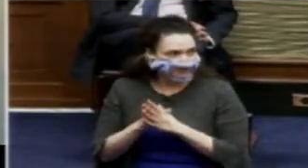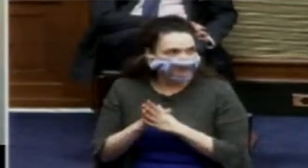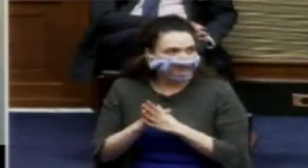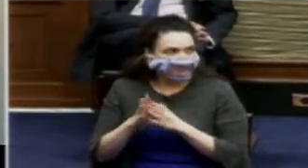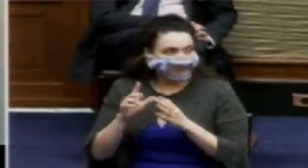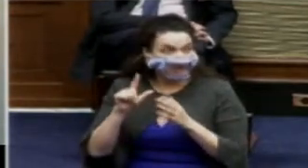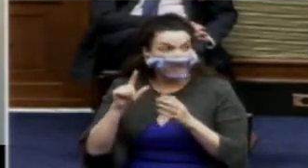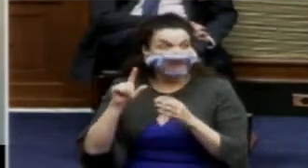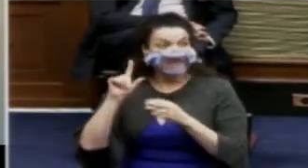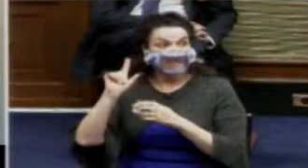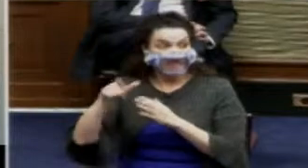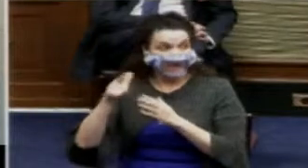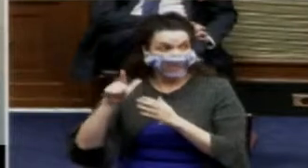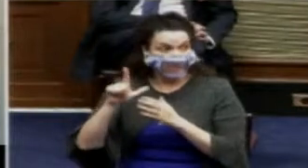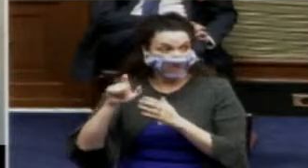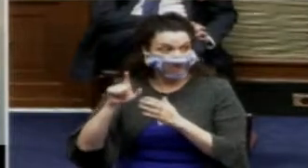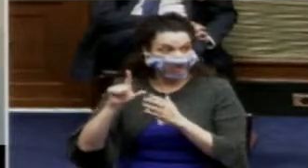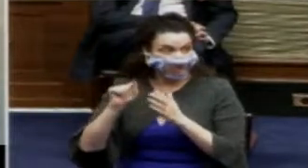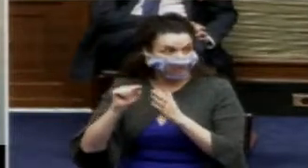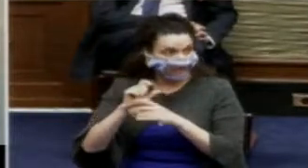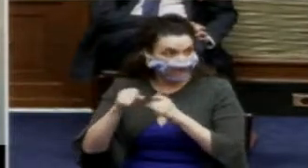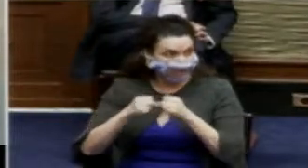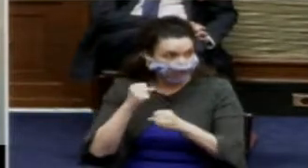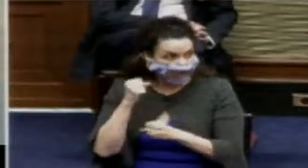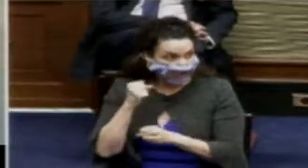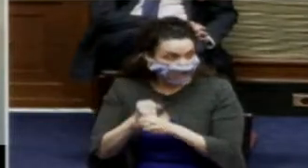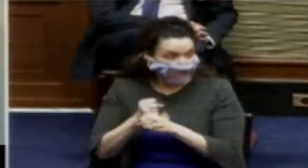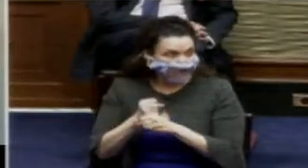517,865 according to the census, and only